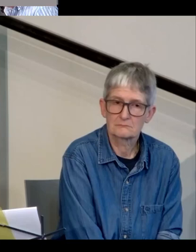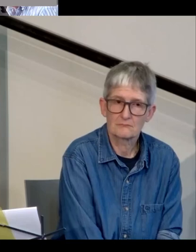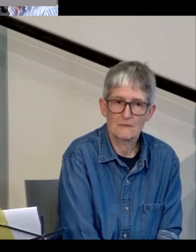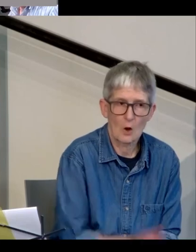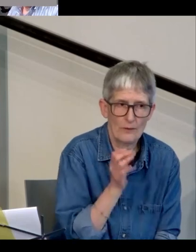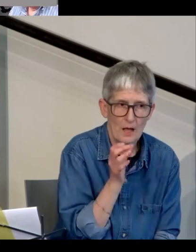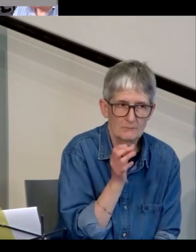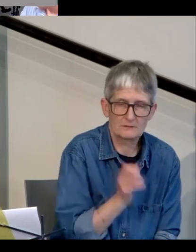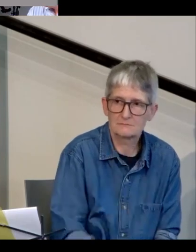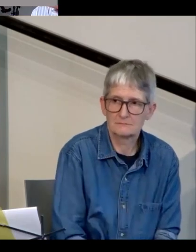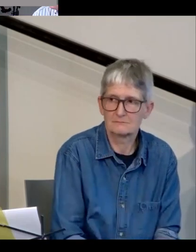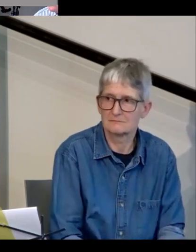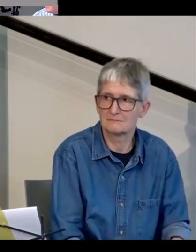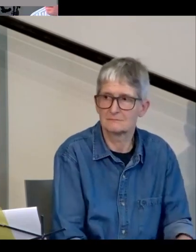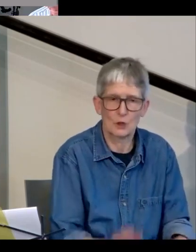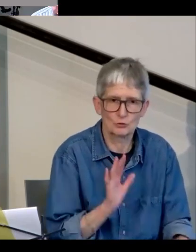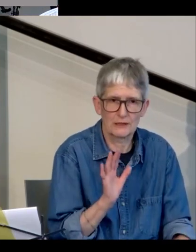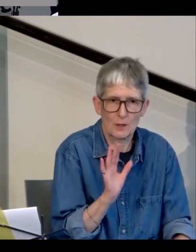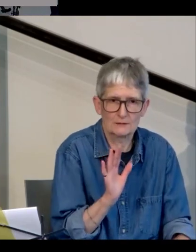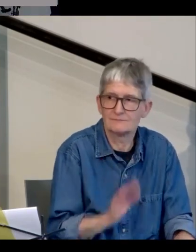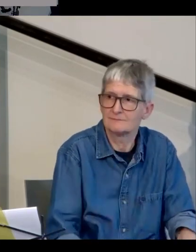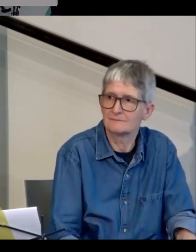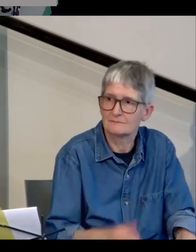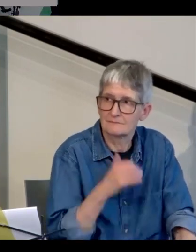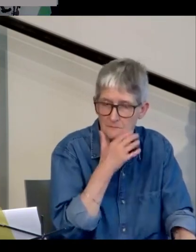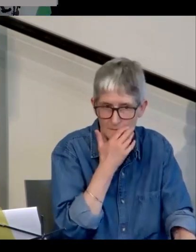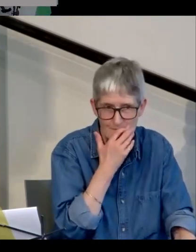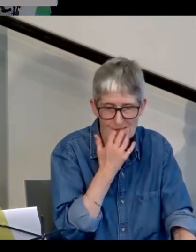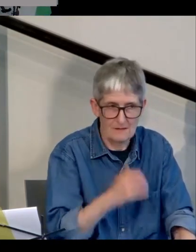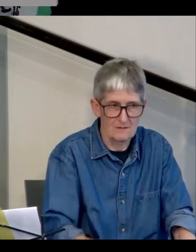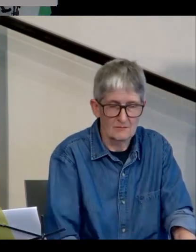And we'll drink them when we've all got one.